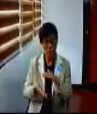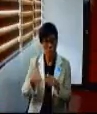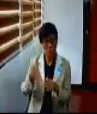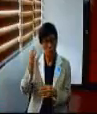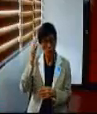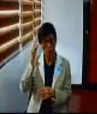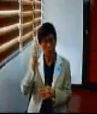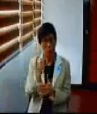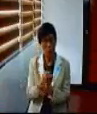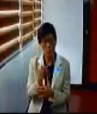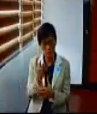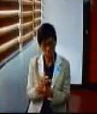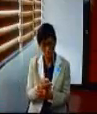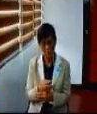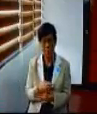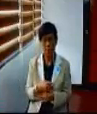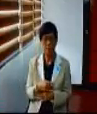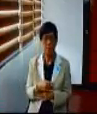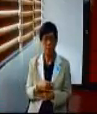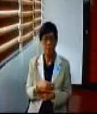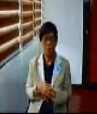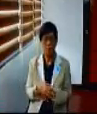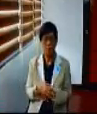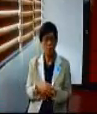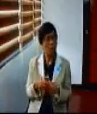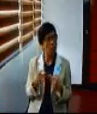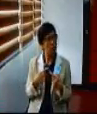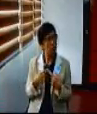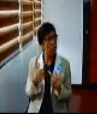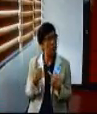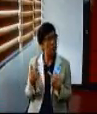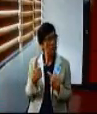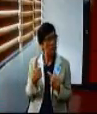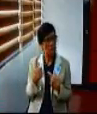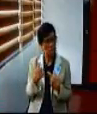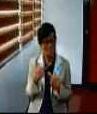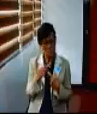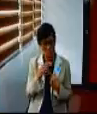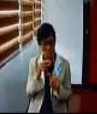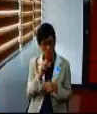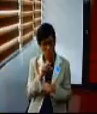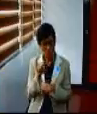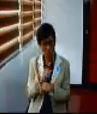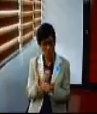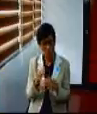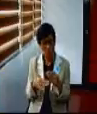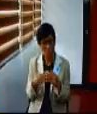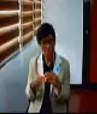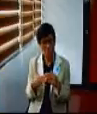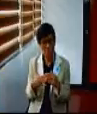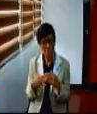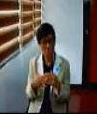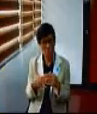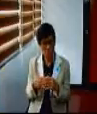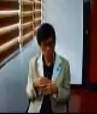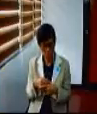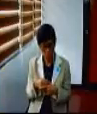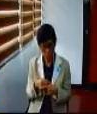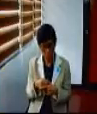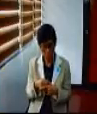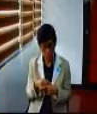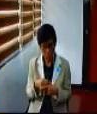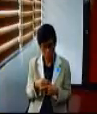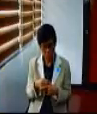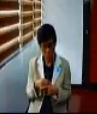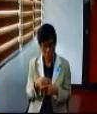move on very quickly to other non-judicial but state-based mechanisms. And that guiding principle provides a state